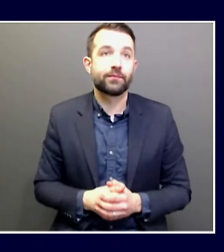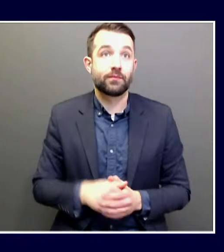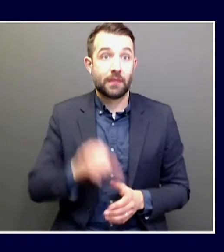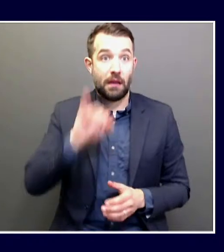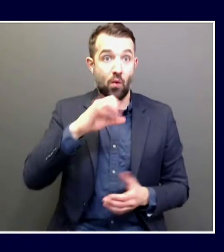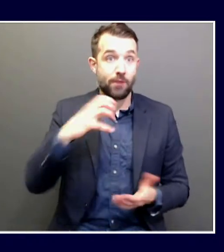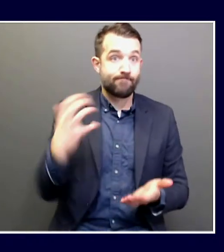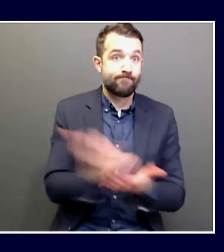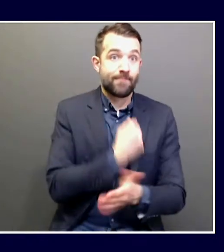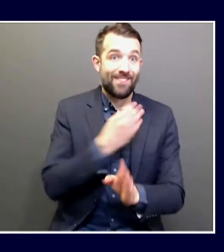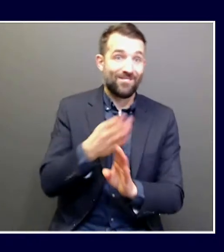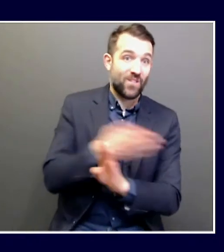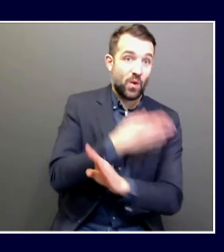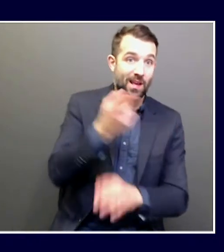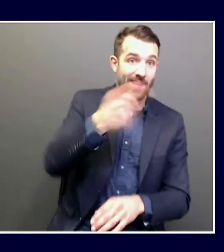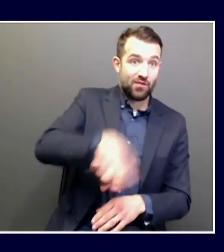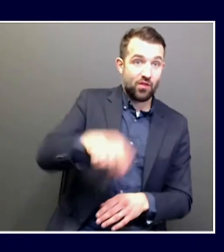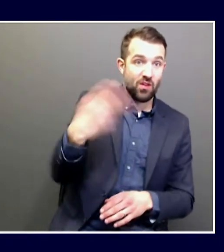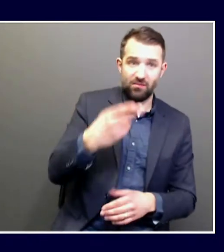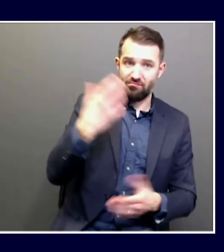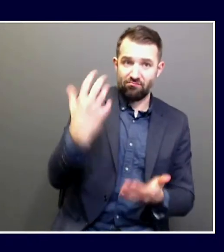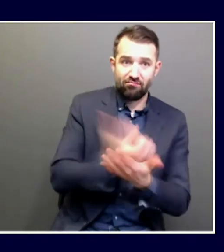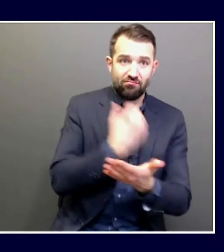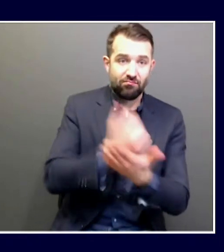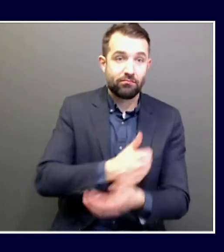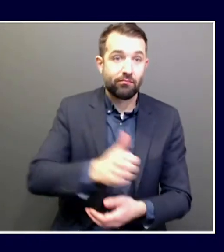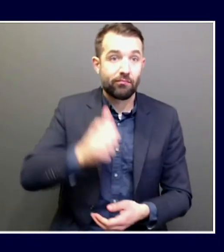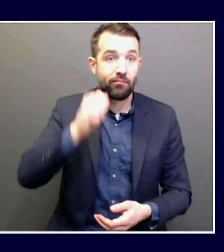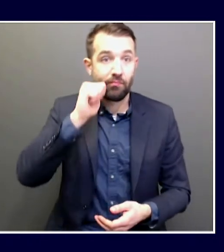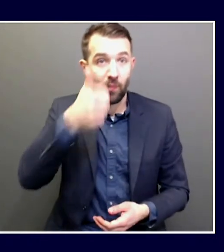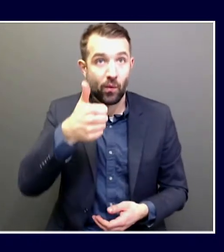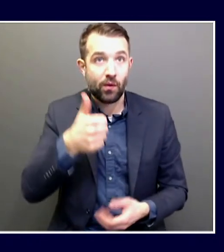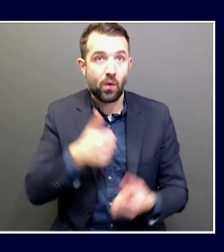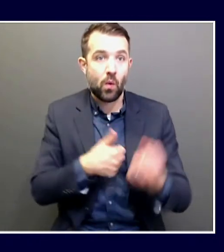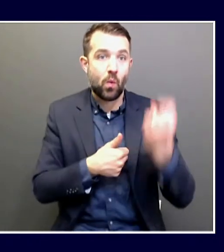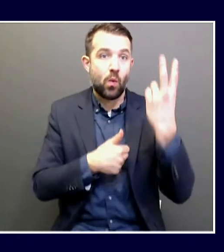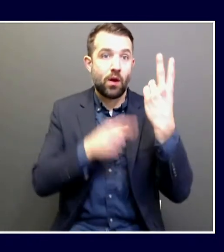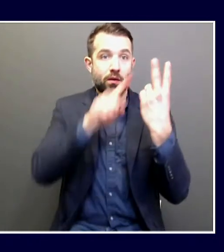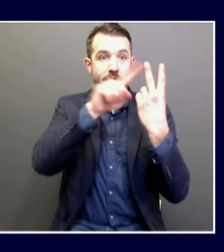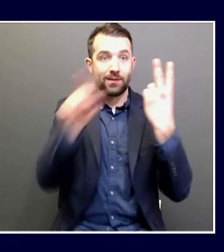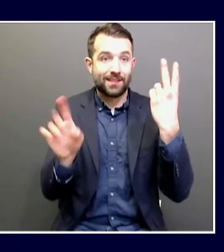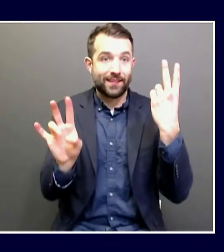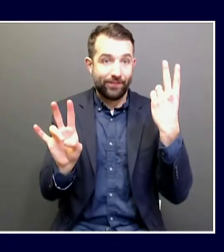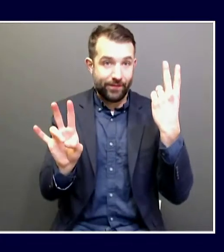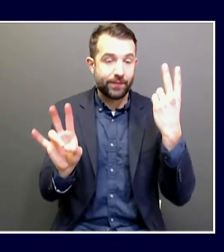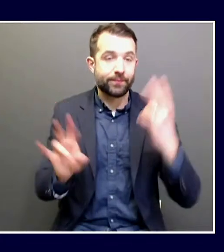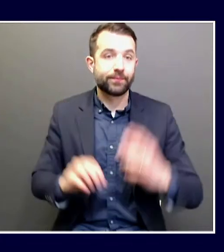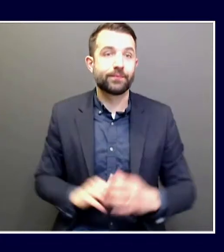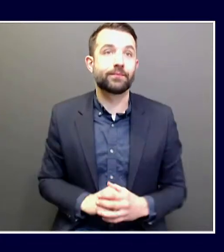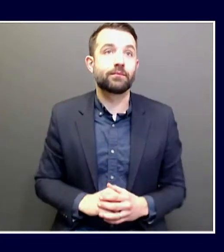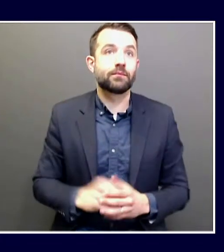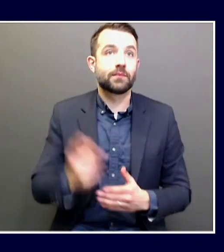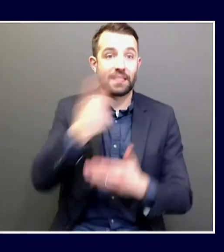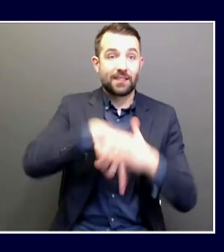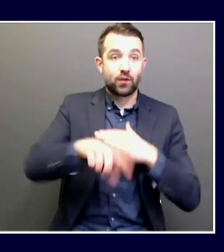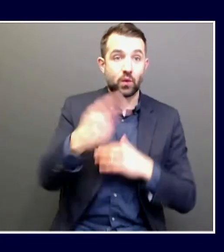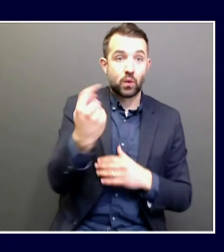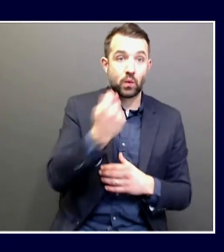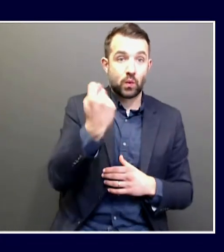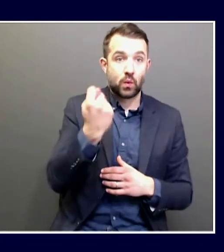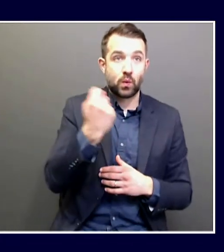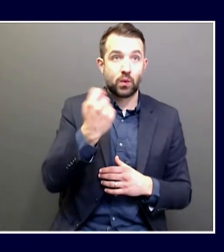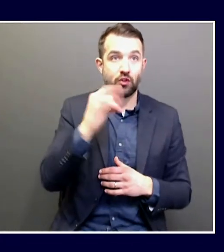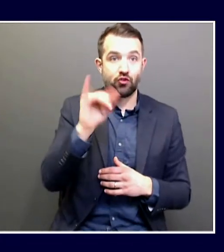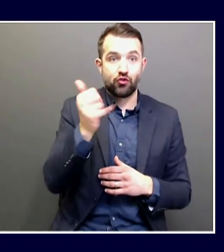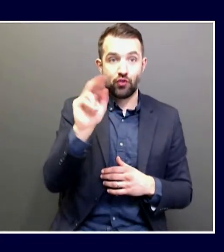open tomorrow, Thursday, from noon until 7 p.m. And next Tuesday, January 25th, from 9 a.m.